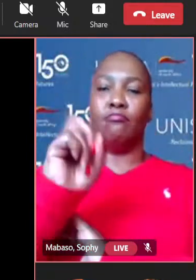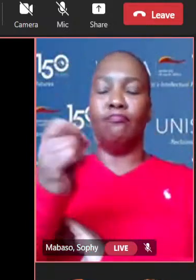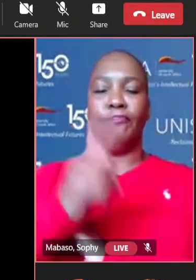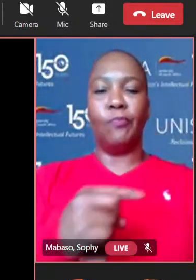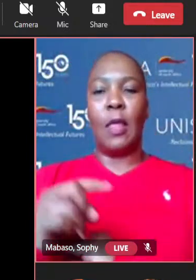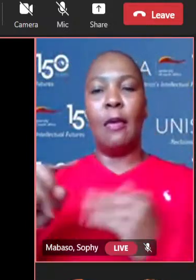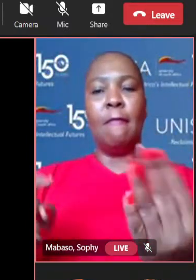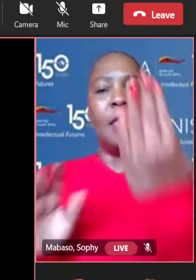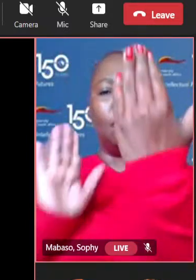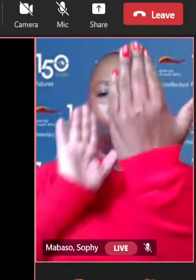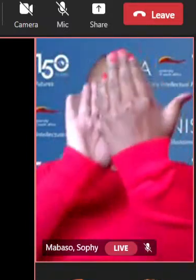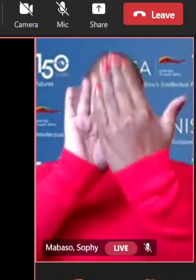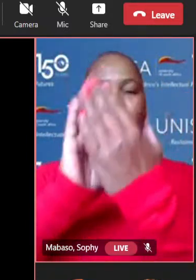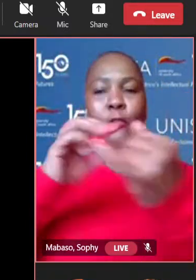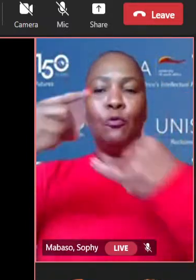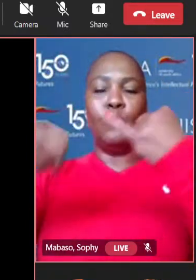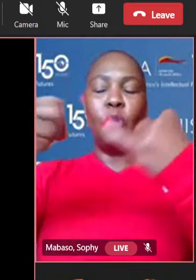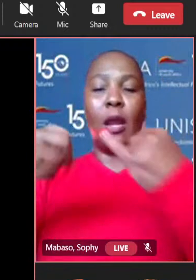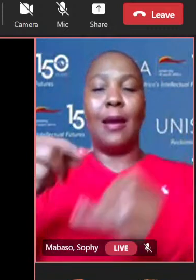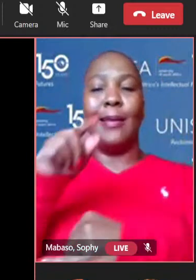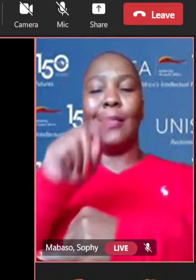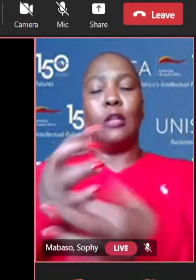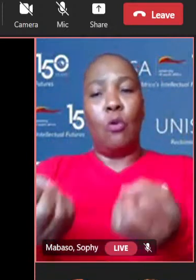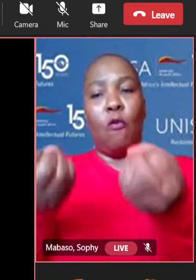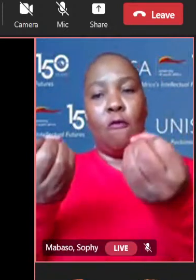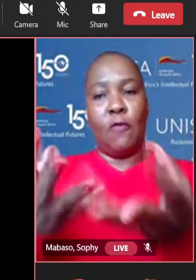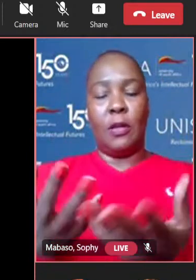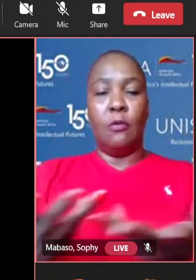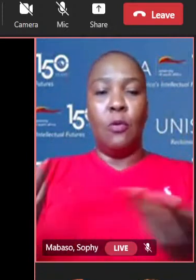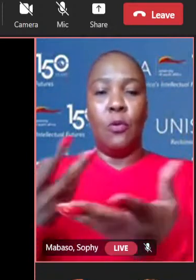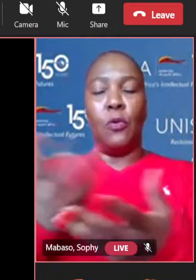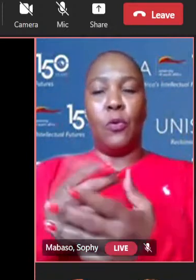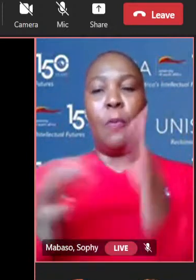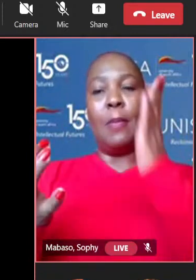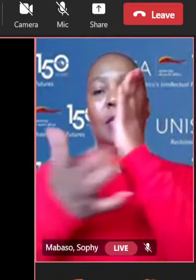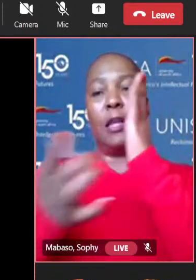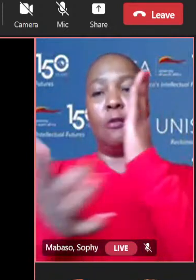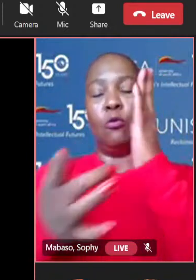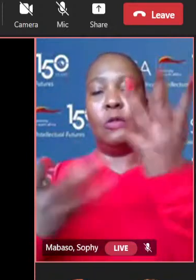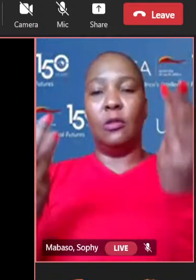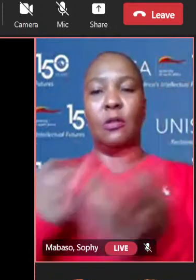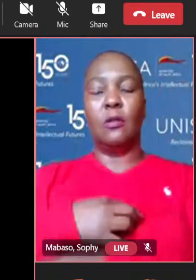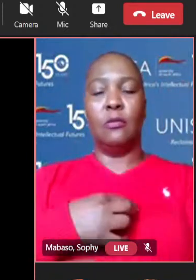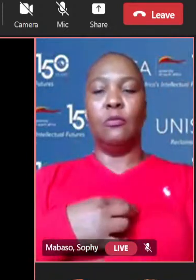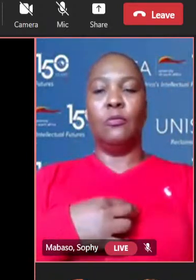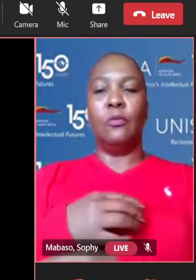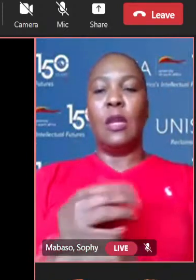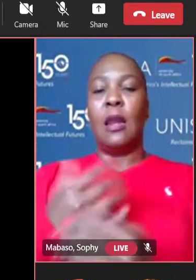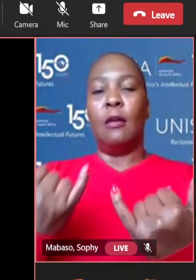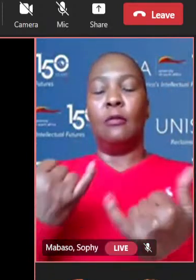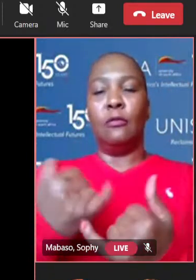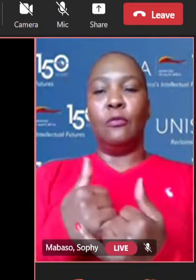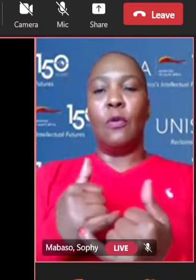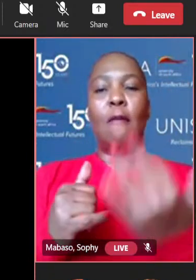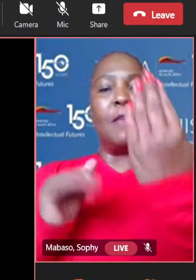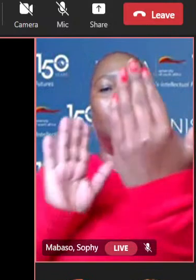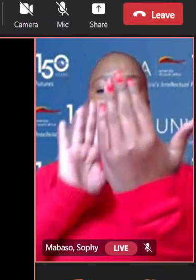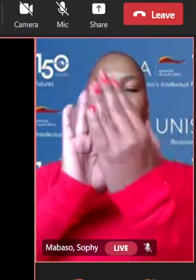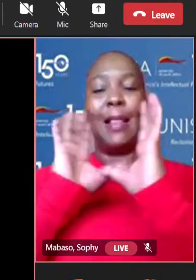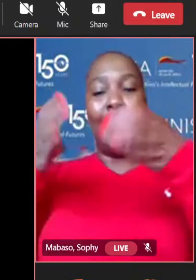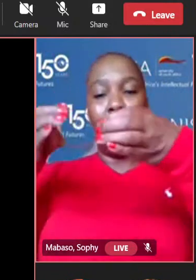face-to-face tutorial, which is also offered by technology. We no longer have a face-to-face